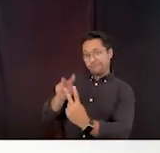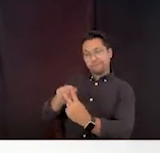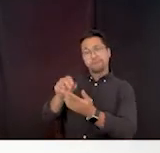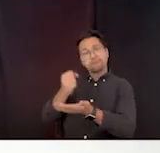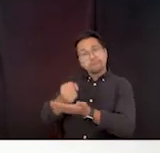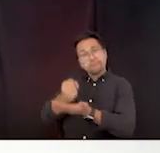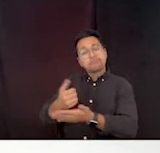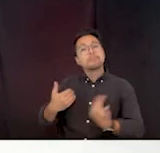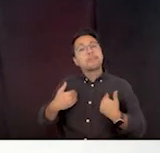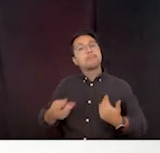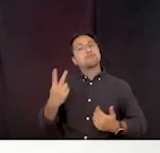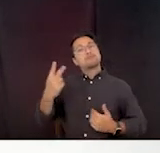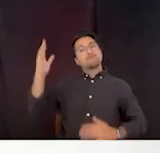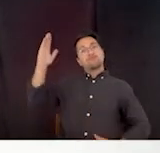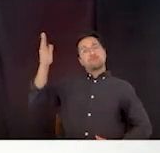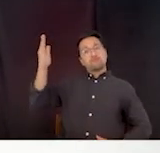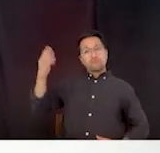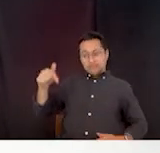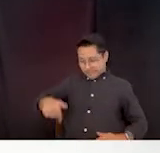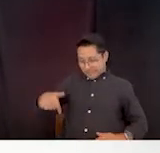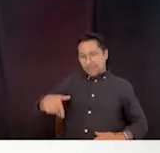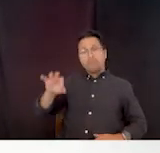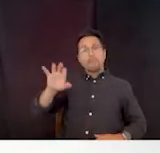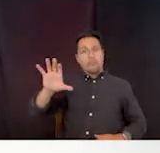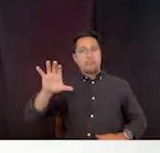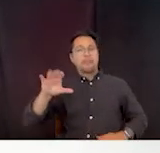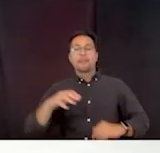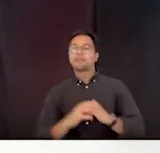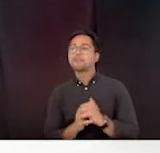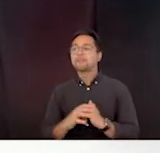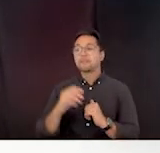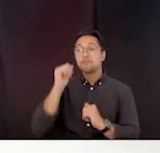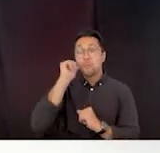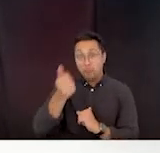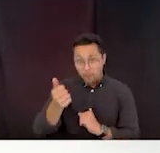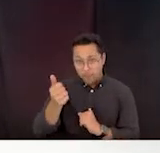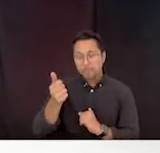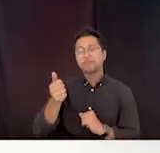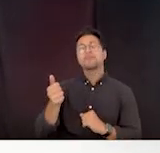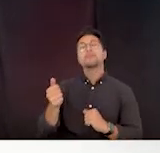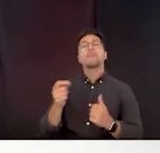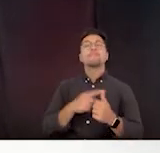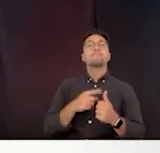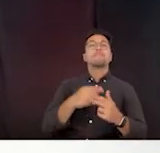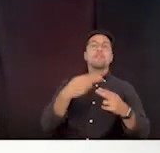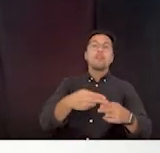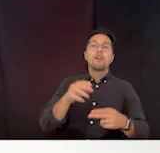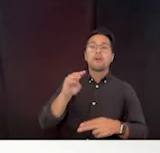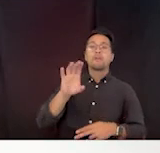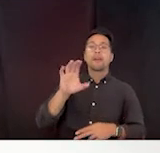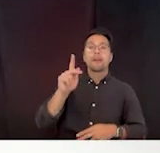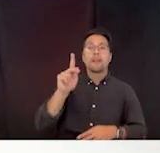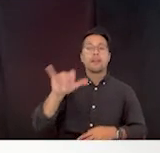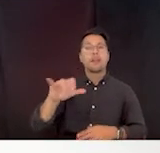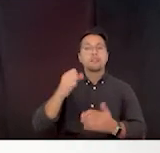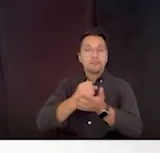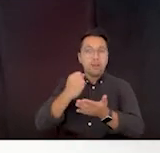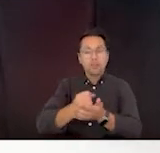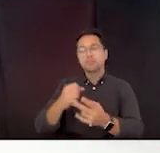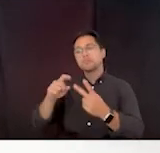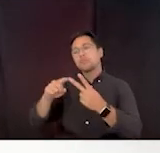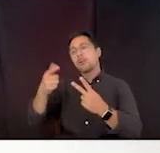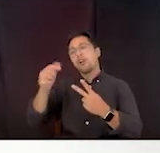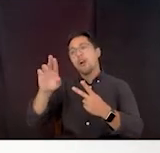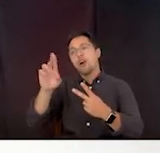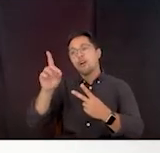there are 2 sessions being done here at the Family Cafe tomorrow. One is called McKay Scholarship Program and Gardner Scholarship